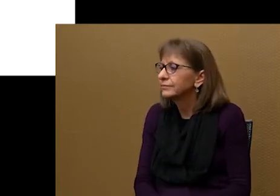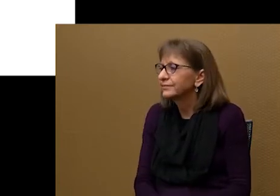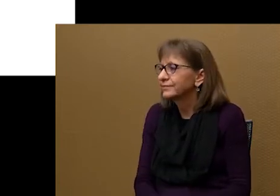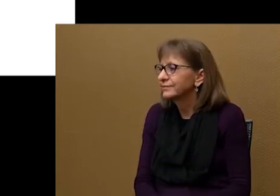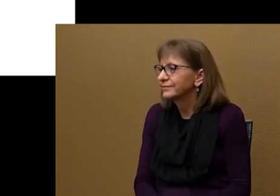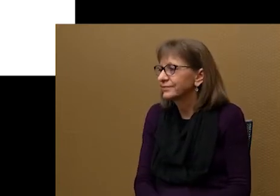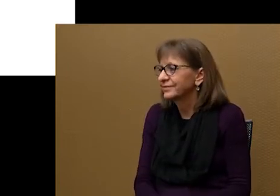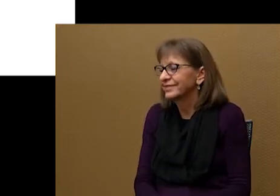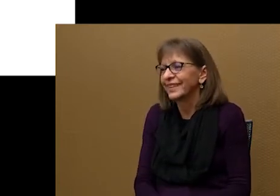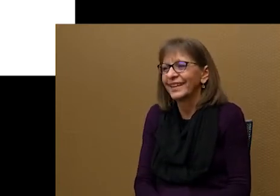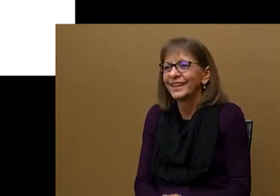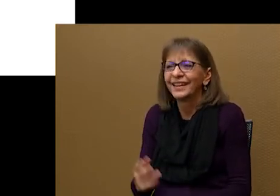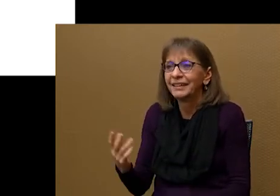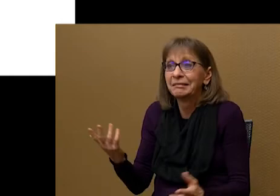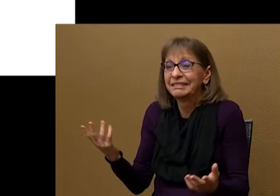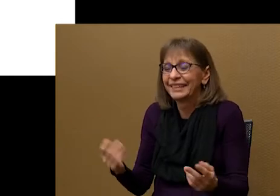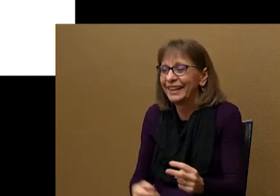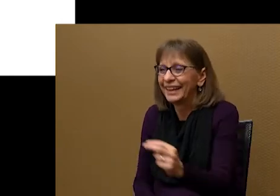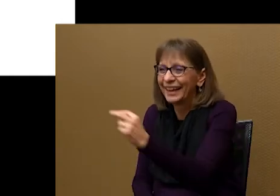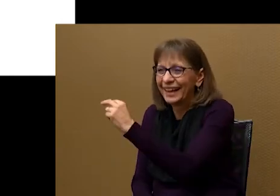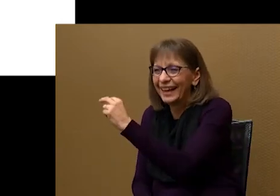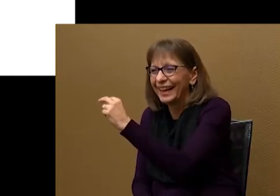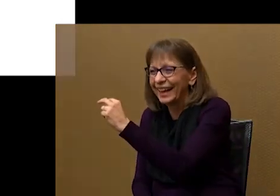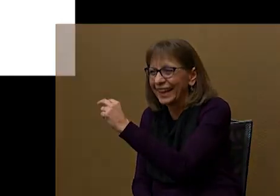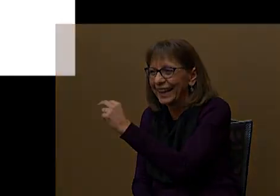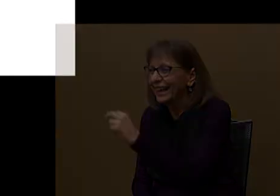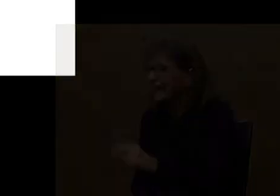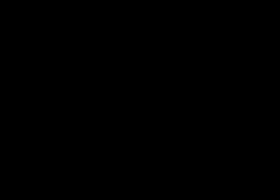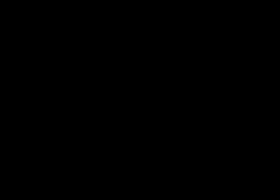me, let me know. So let's watch this clip.